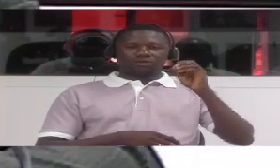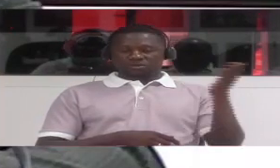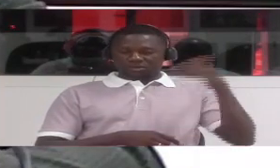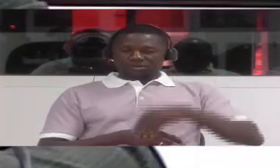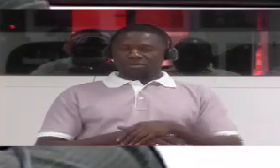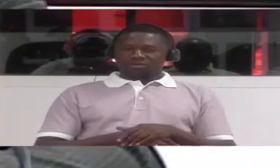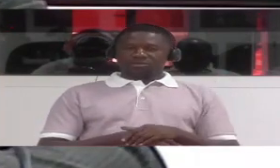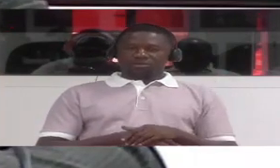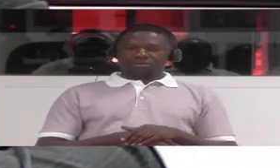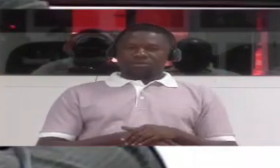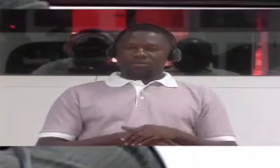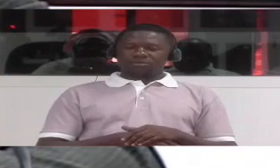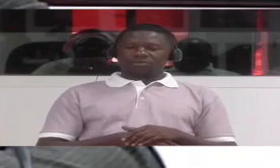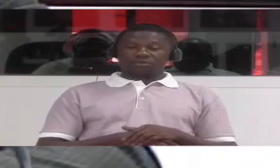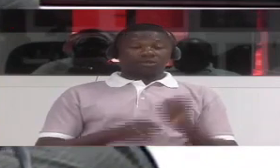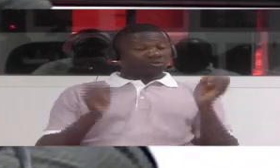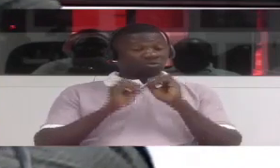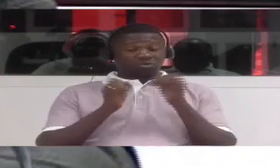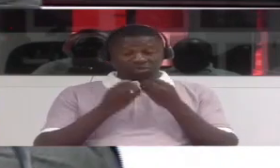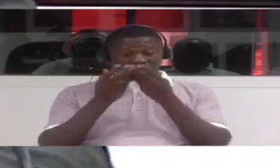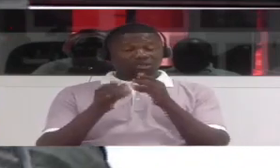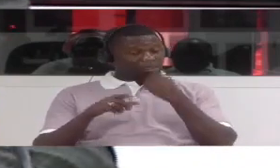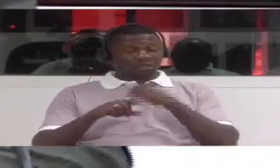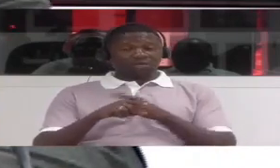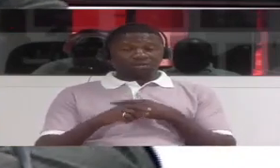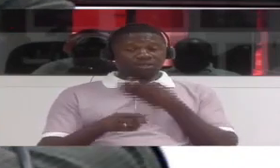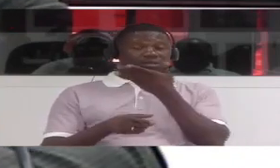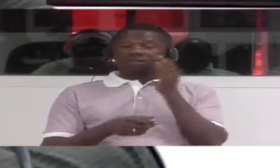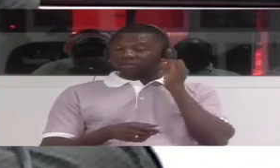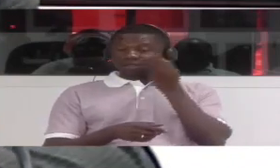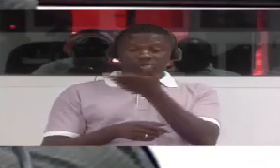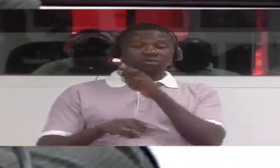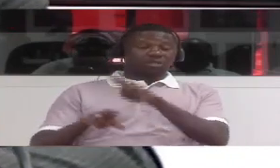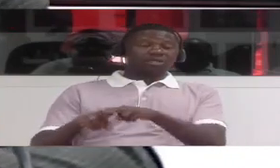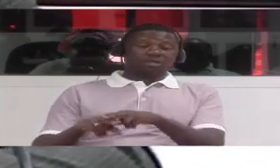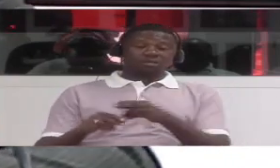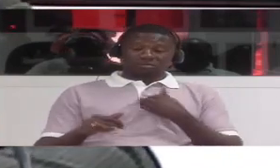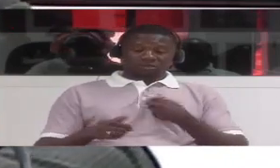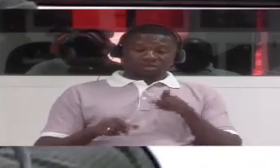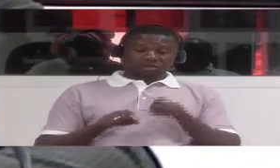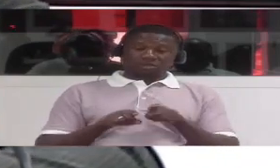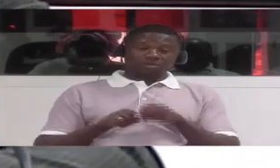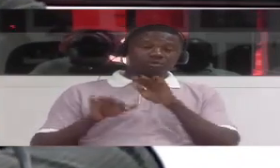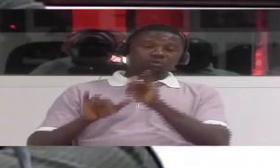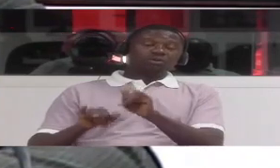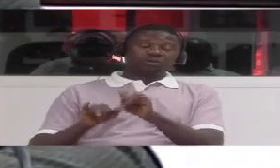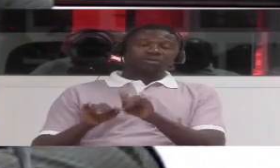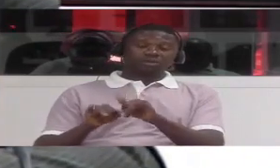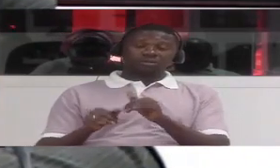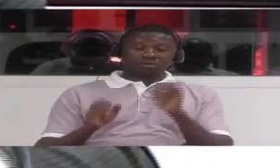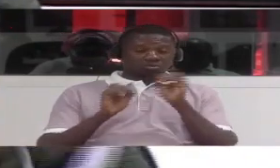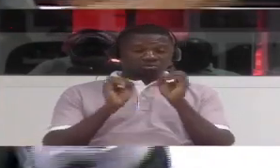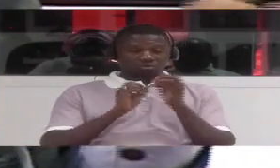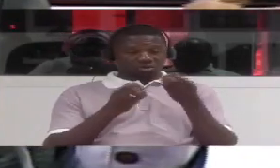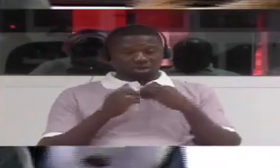time. She was just there waiting as I was waiting. Nobody told us anything until much later when I didn't see her